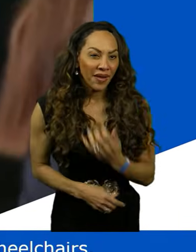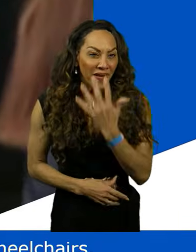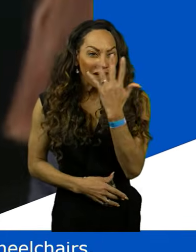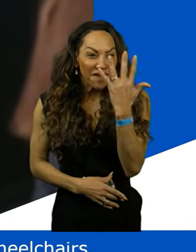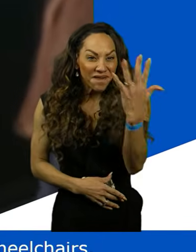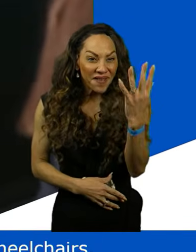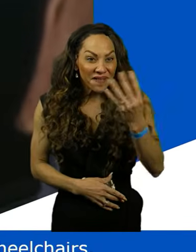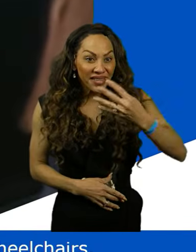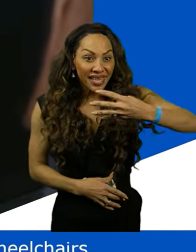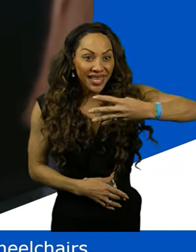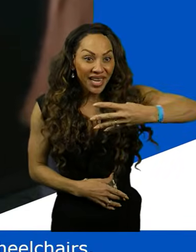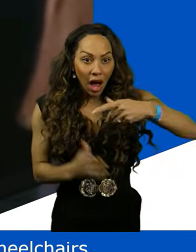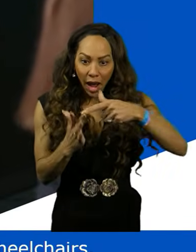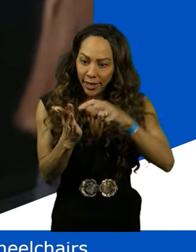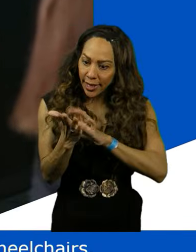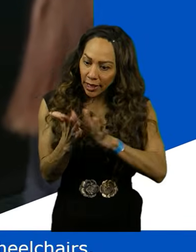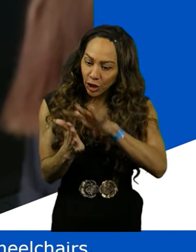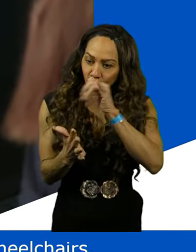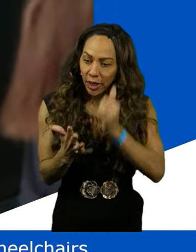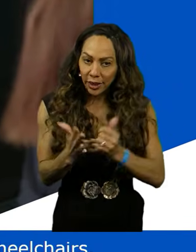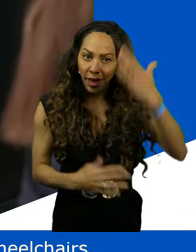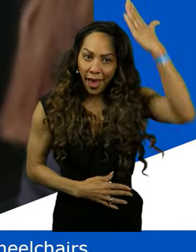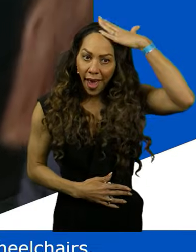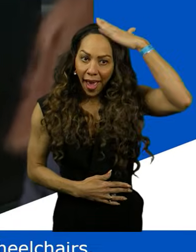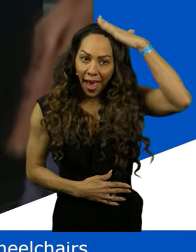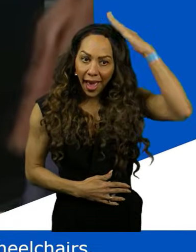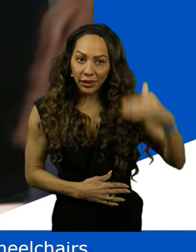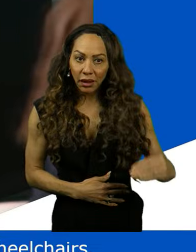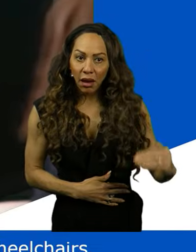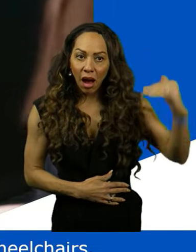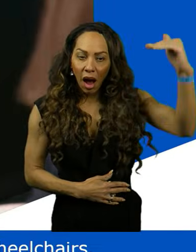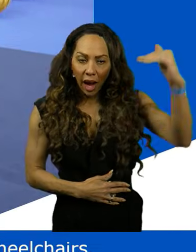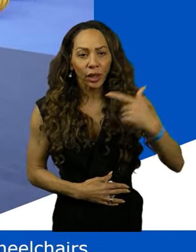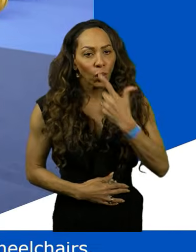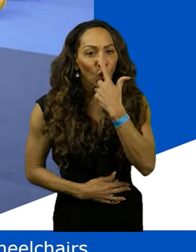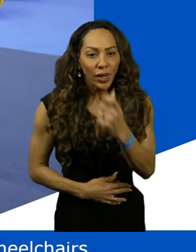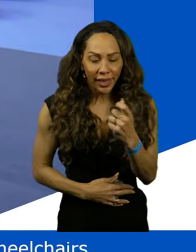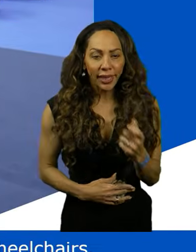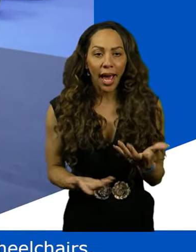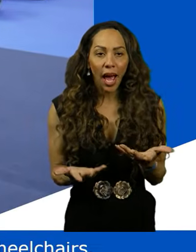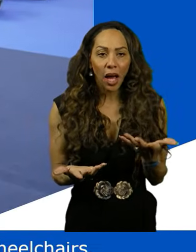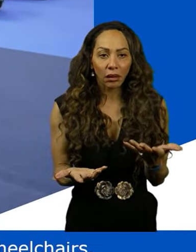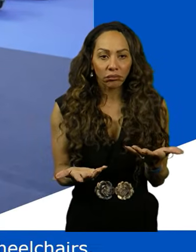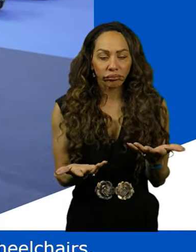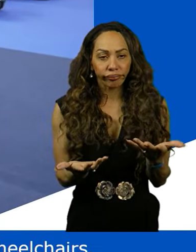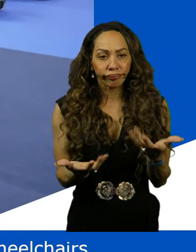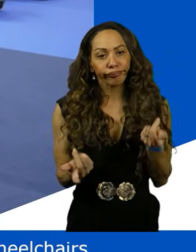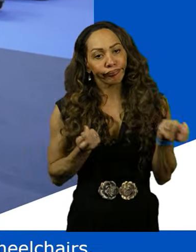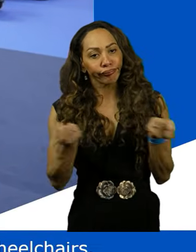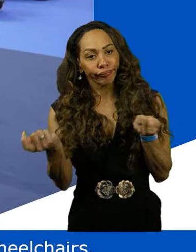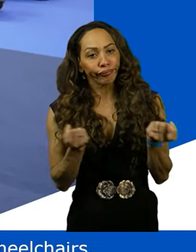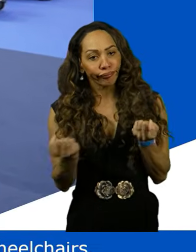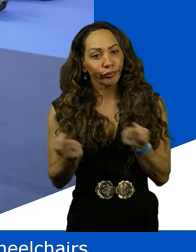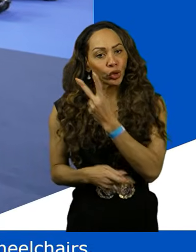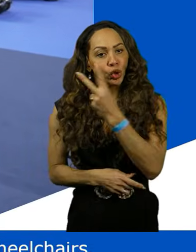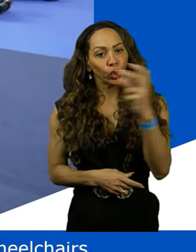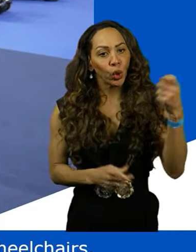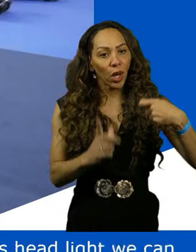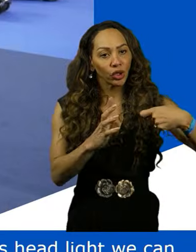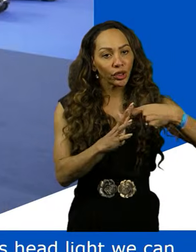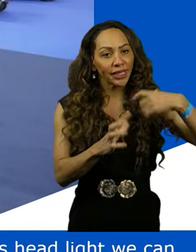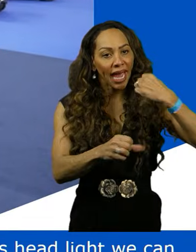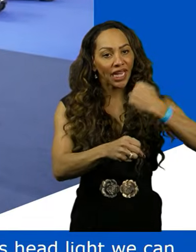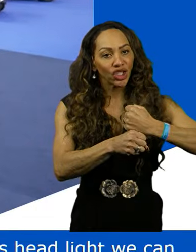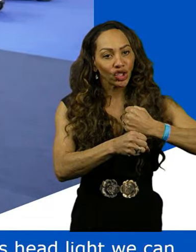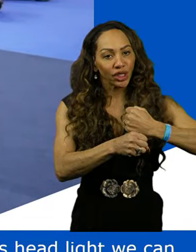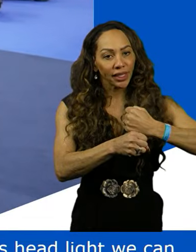inches head height. We can accommodate a wheelchair up to 200 kgs. Oh, fantastic. So that really would cover the majority of our wheelchair